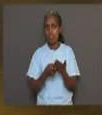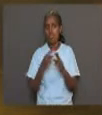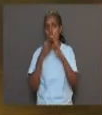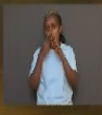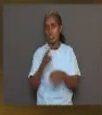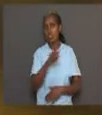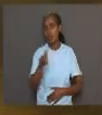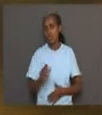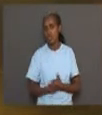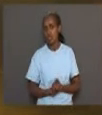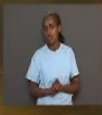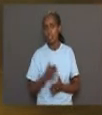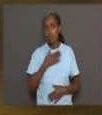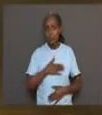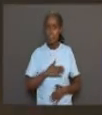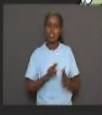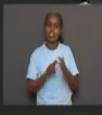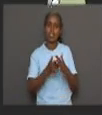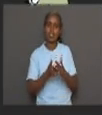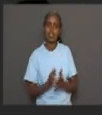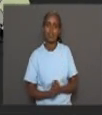students. Please get started.